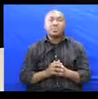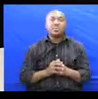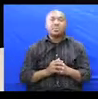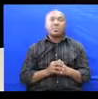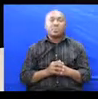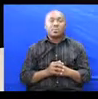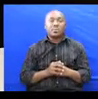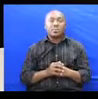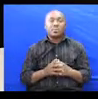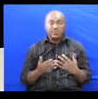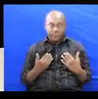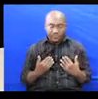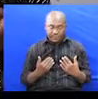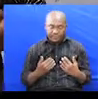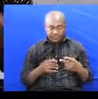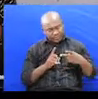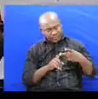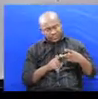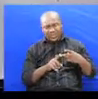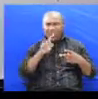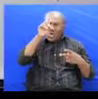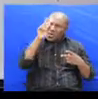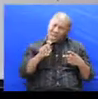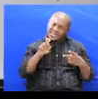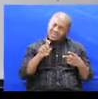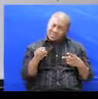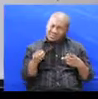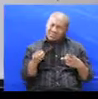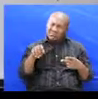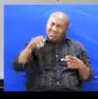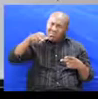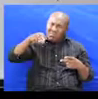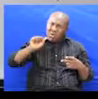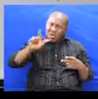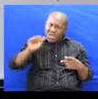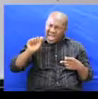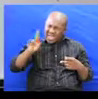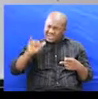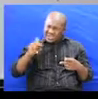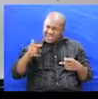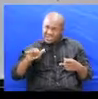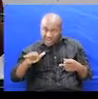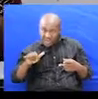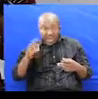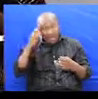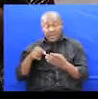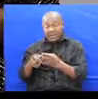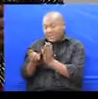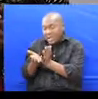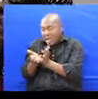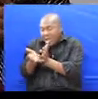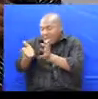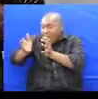Then what is molar concentration? Molar concentration or molarity, this is the amount of